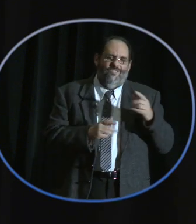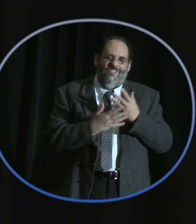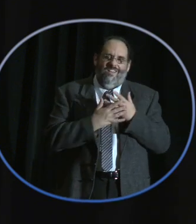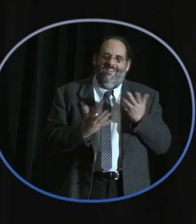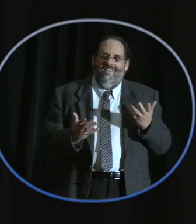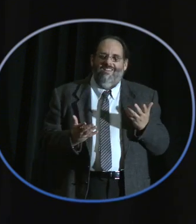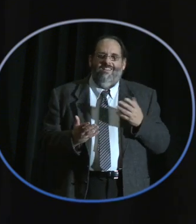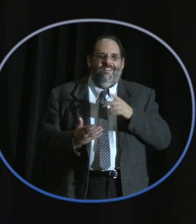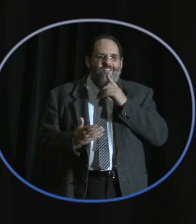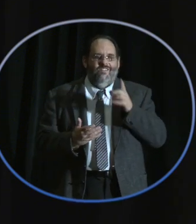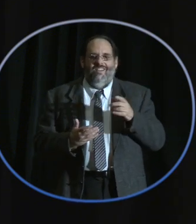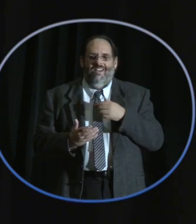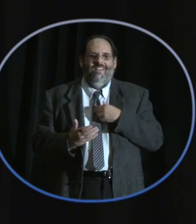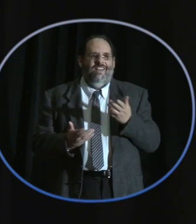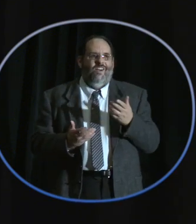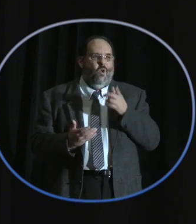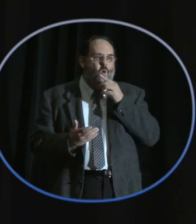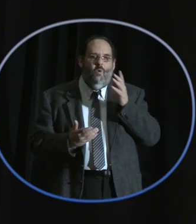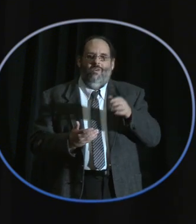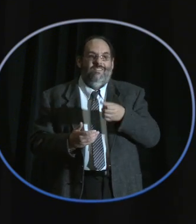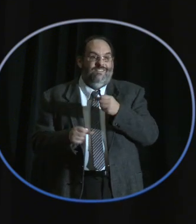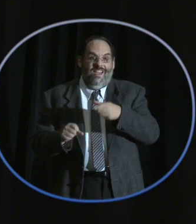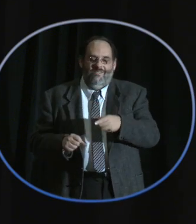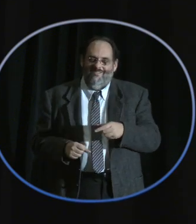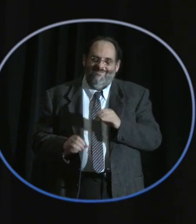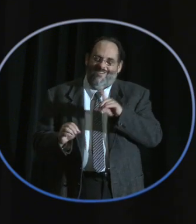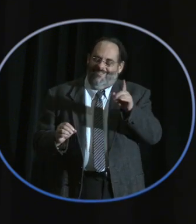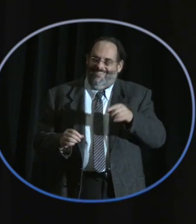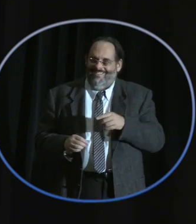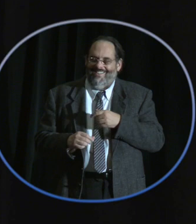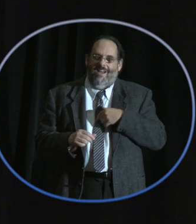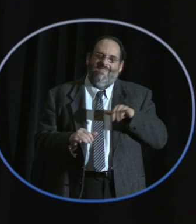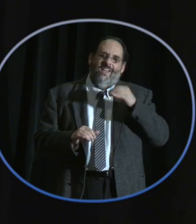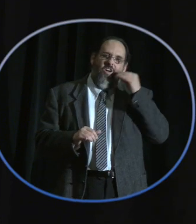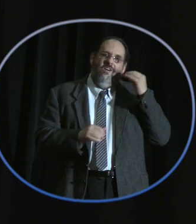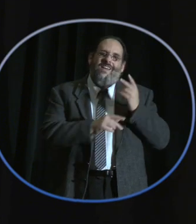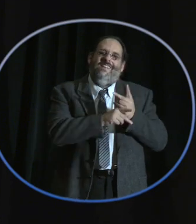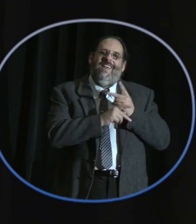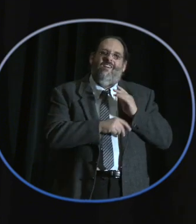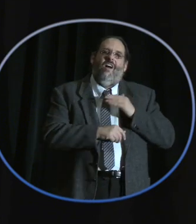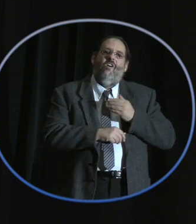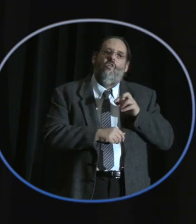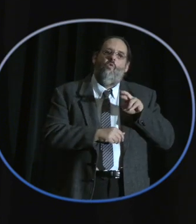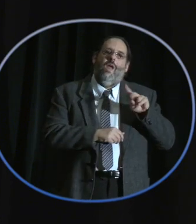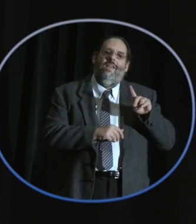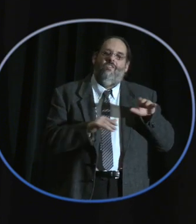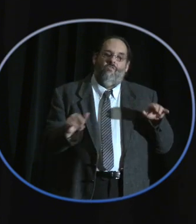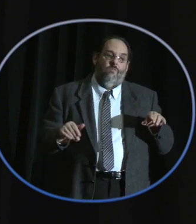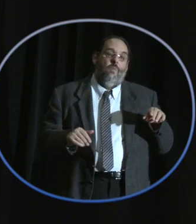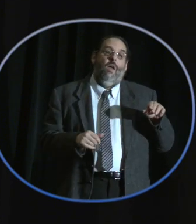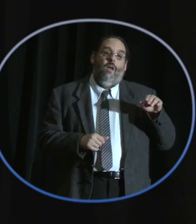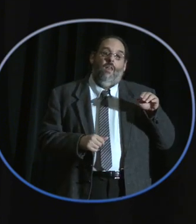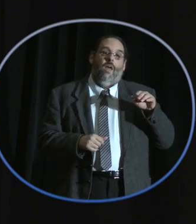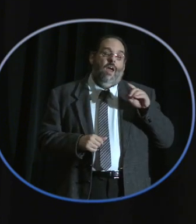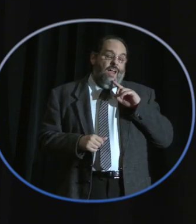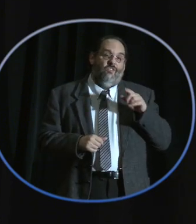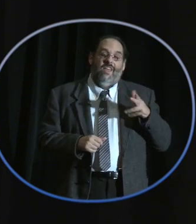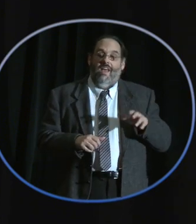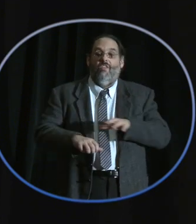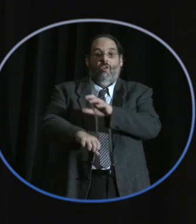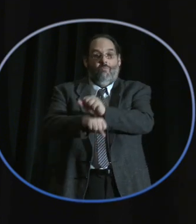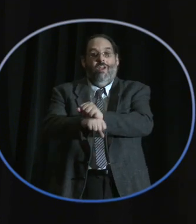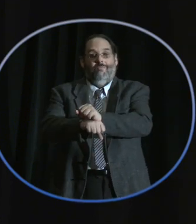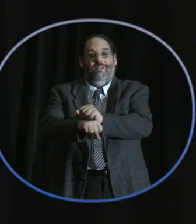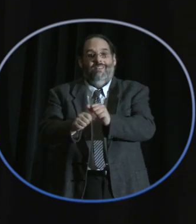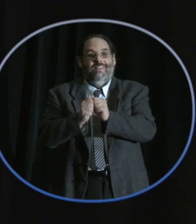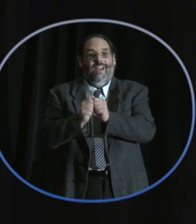Vatican guards are fierce, and who's going to come get me? Nobody. So I'm staying home to take care of the grandchildren. But he actually has an appointment, I